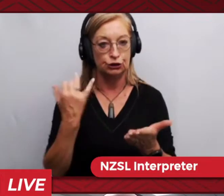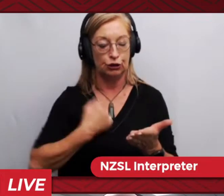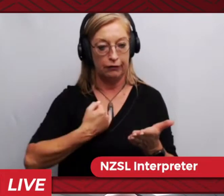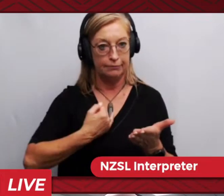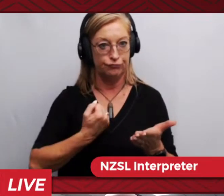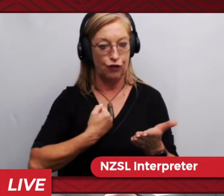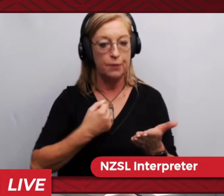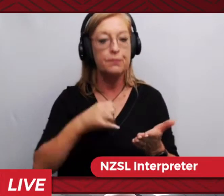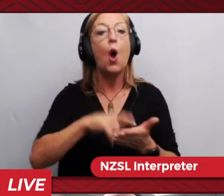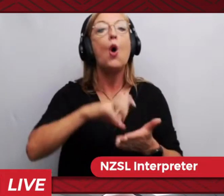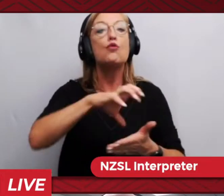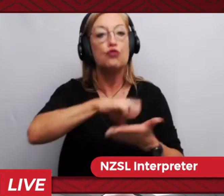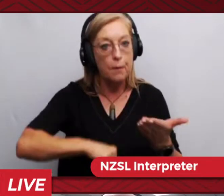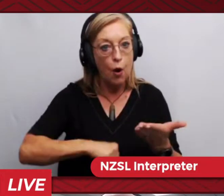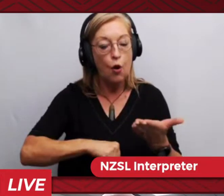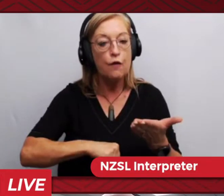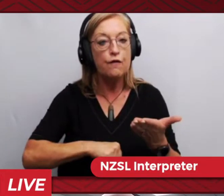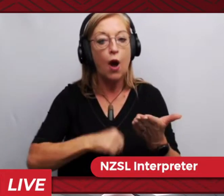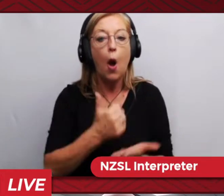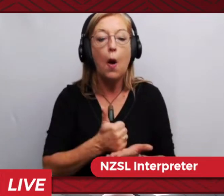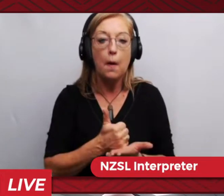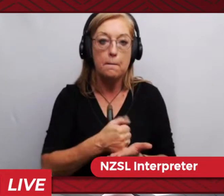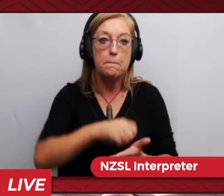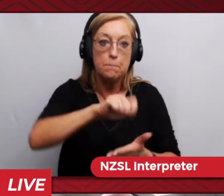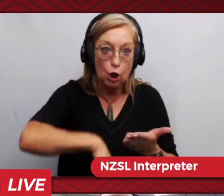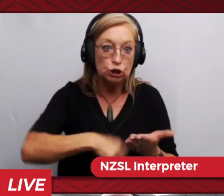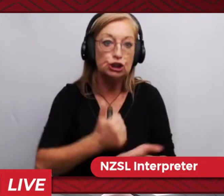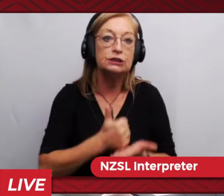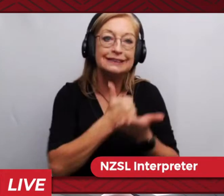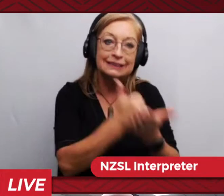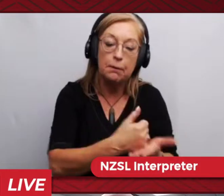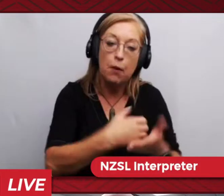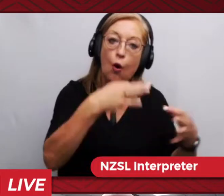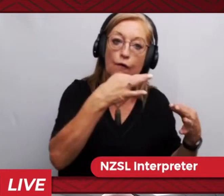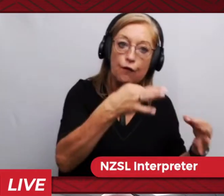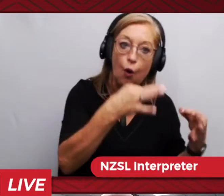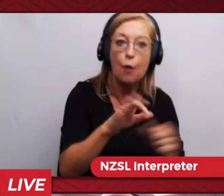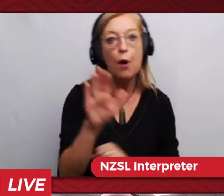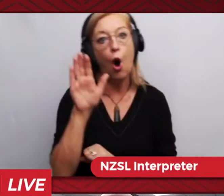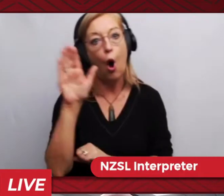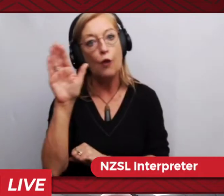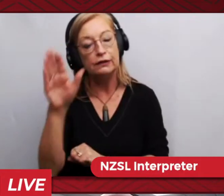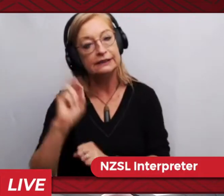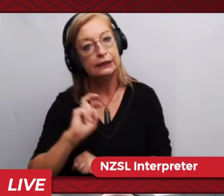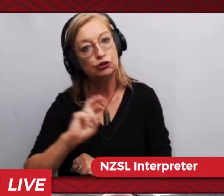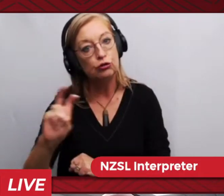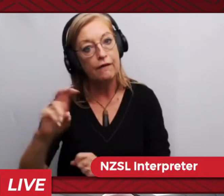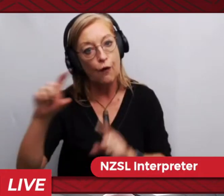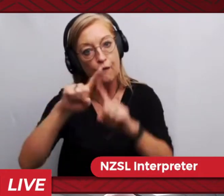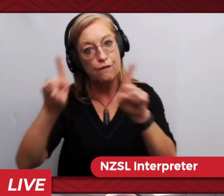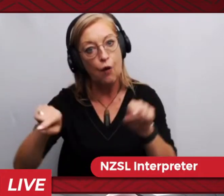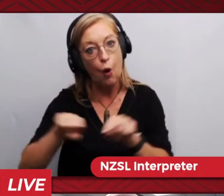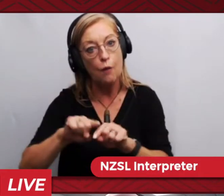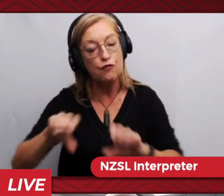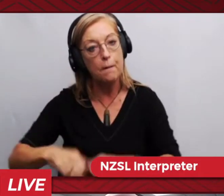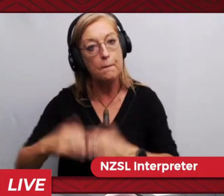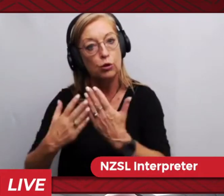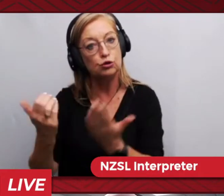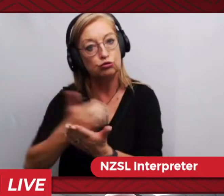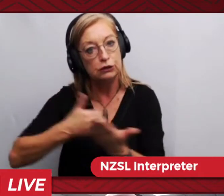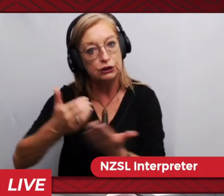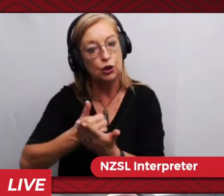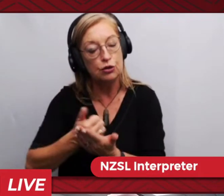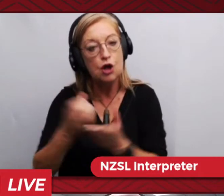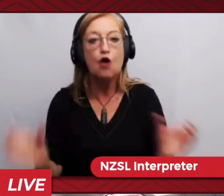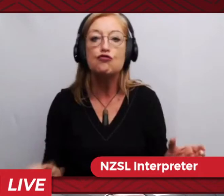remove the purchase support form and overseas travel form from the portal resources and replace it with the pre-approval